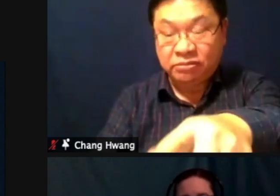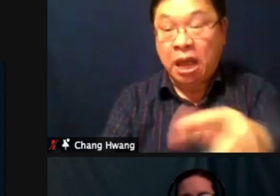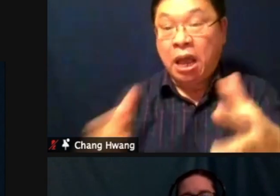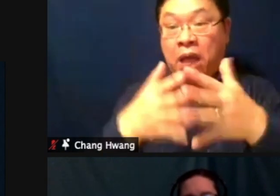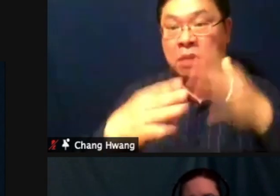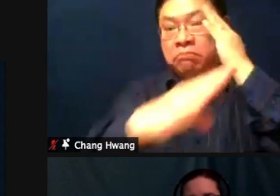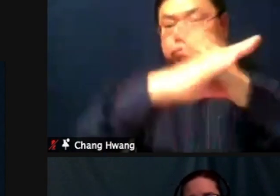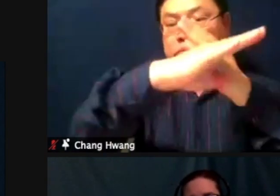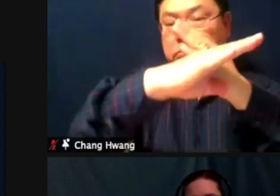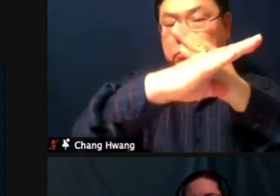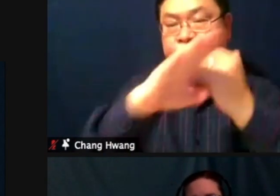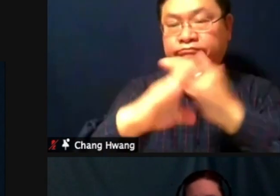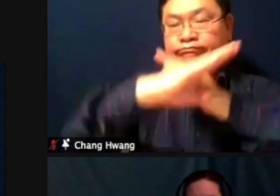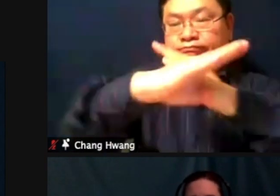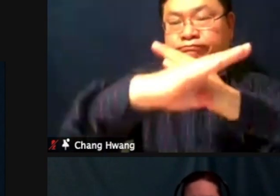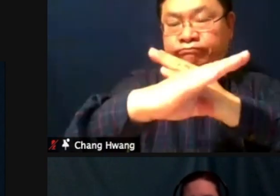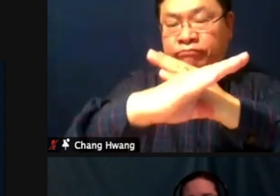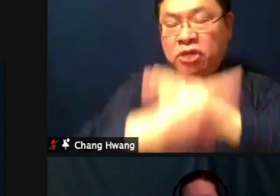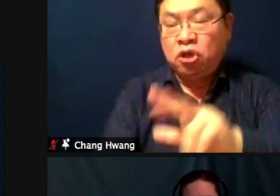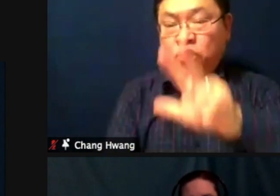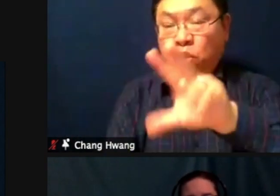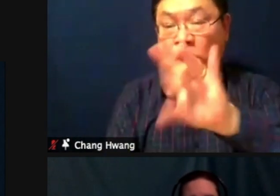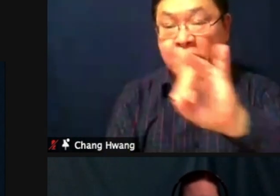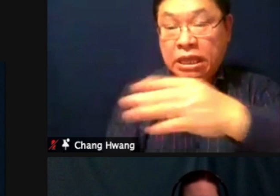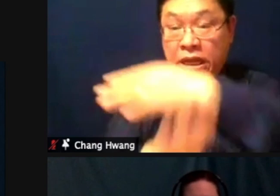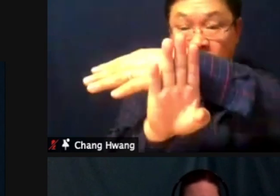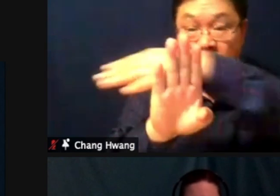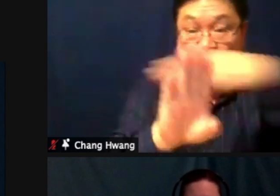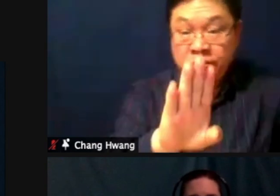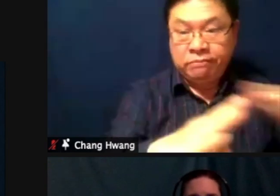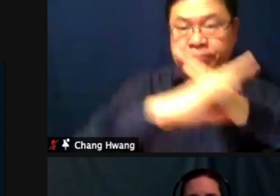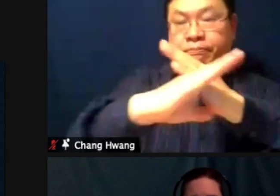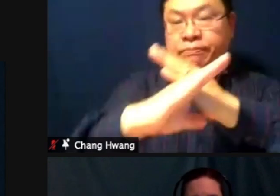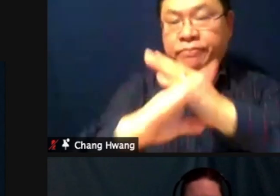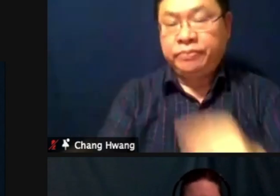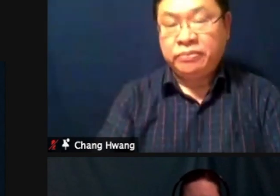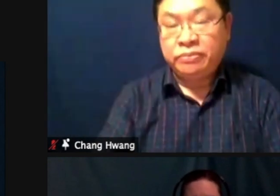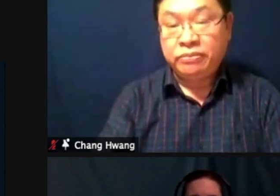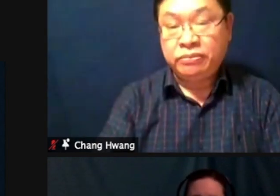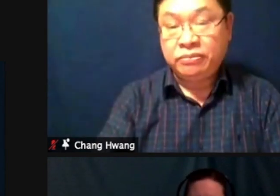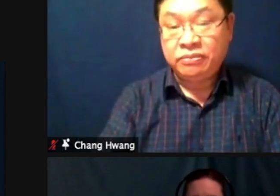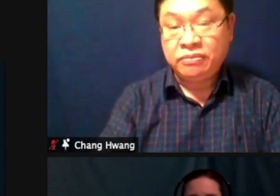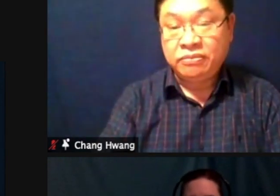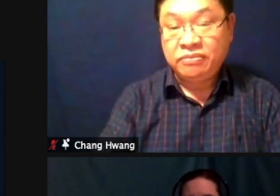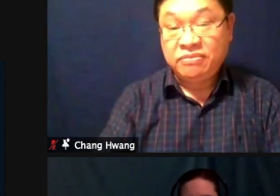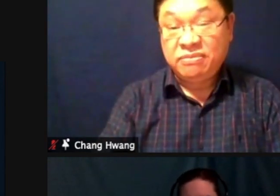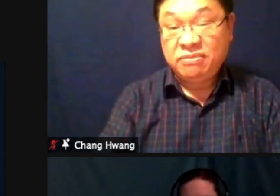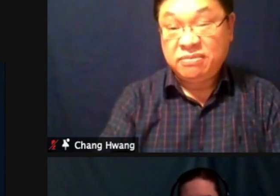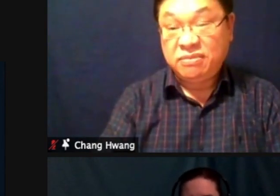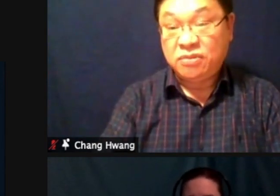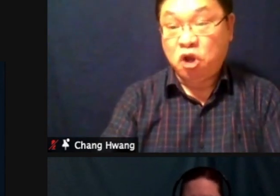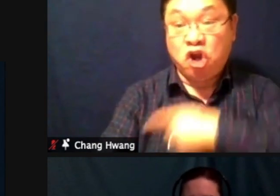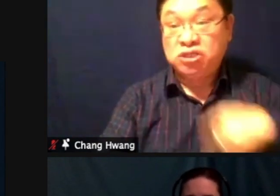took over the northern region of Korea. You can see it here with the